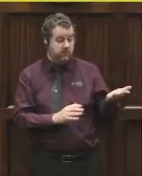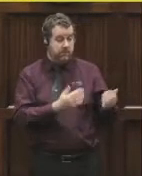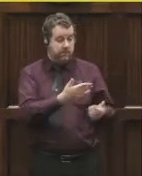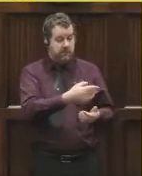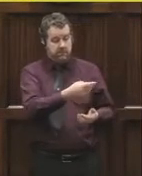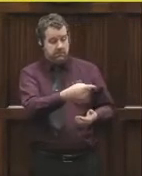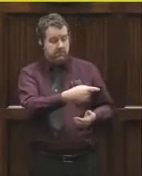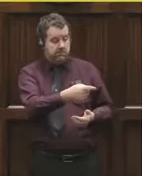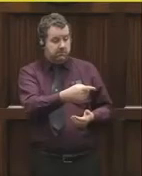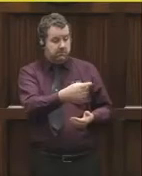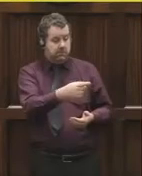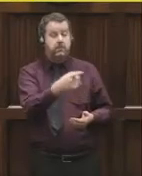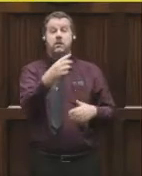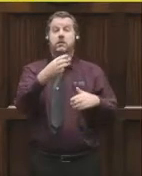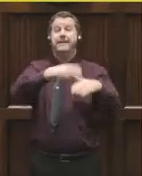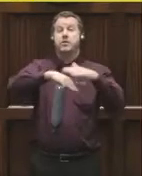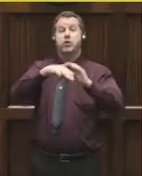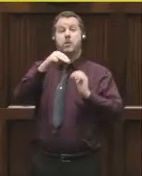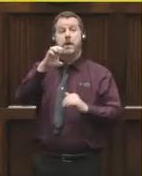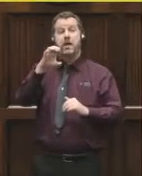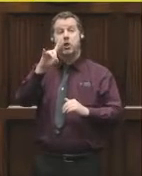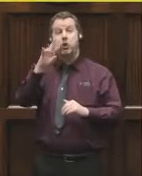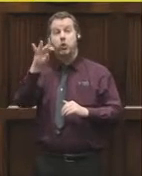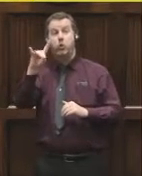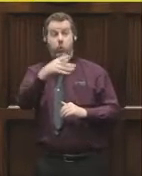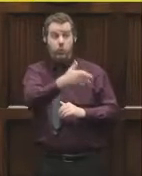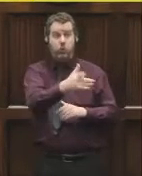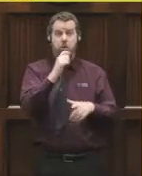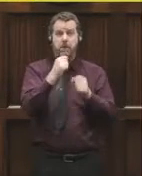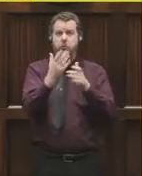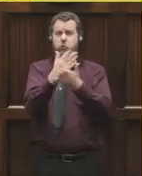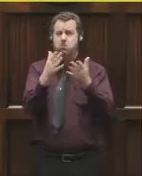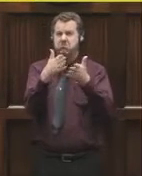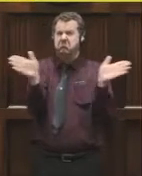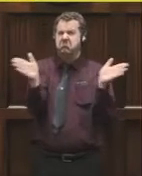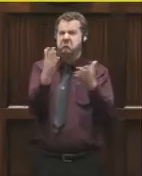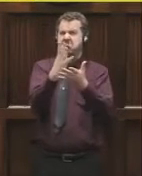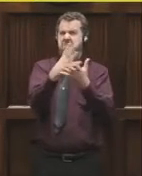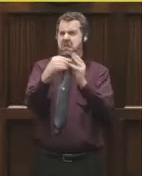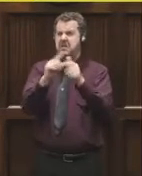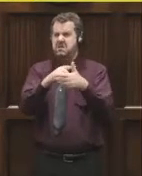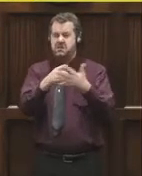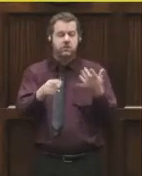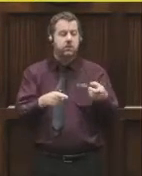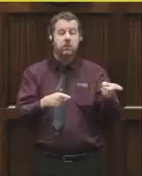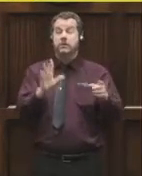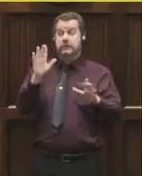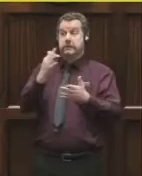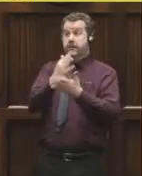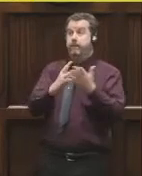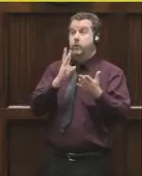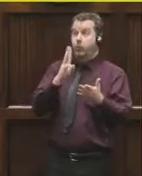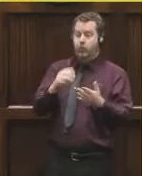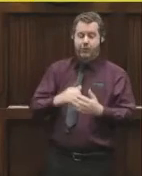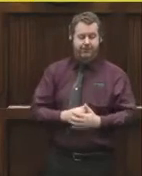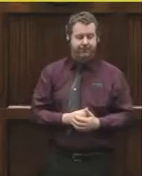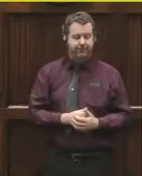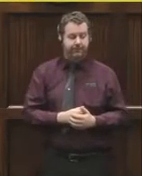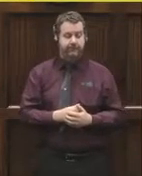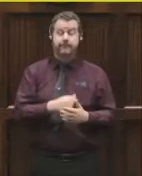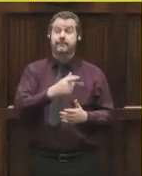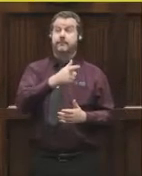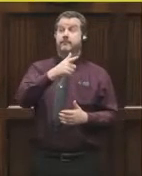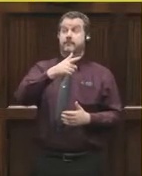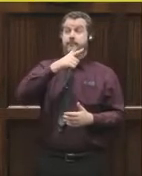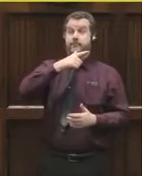maybe. Oh, sorry, Minister McHugh first. Minister McHugh on the generality of matters. Focal Cam Corla, Boil on my hand as a goal, Higgin